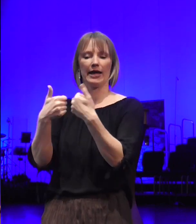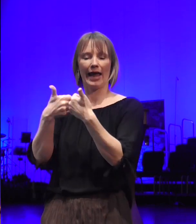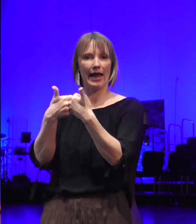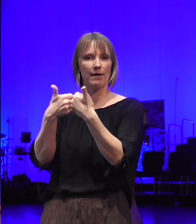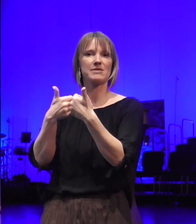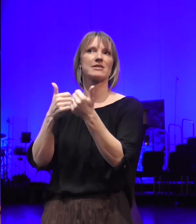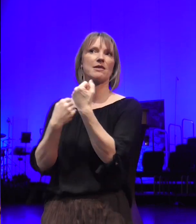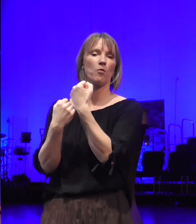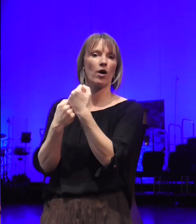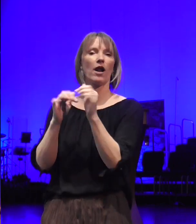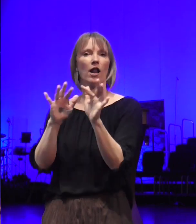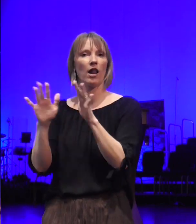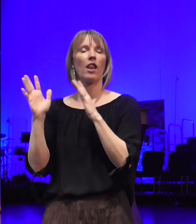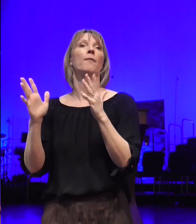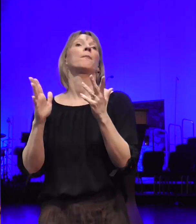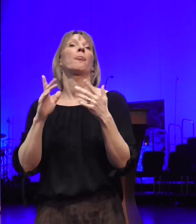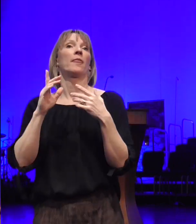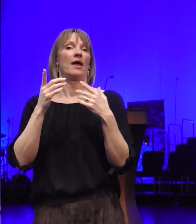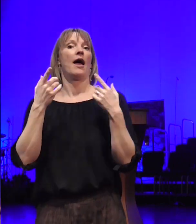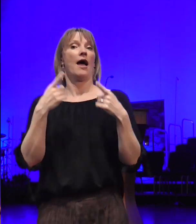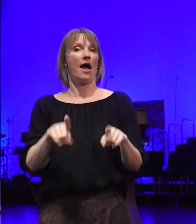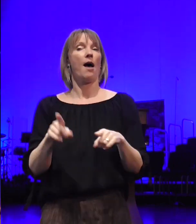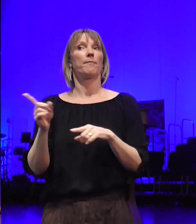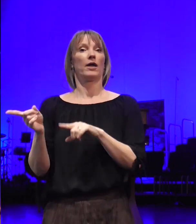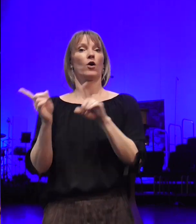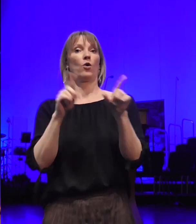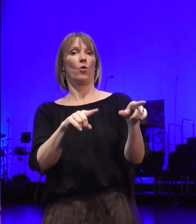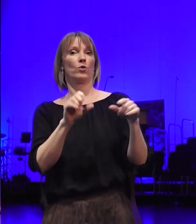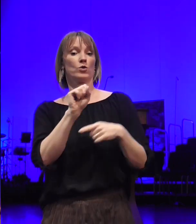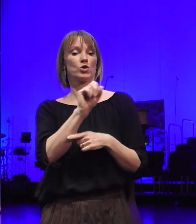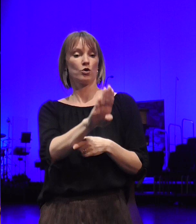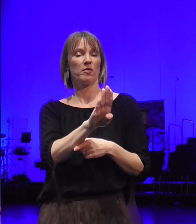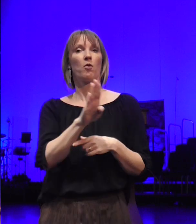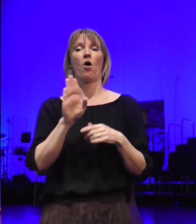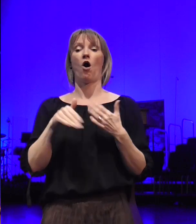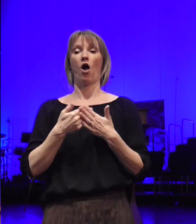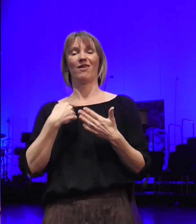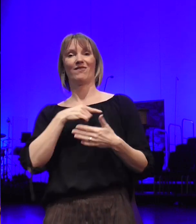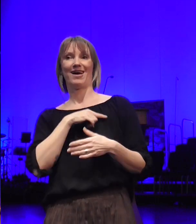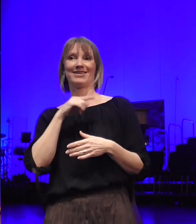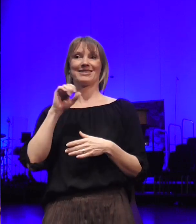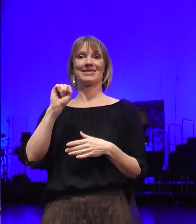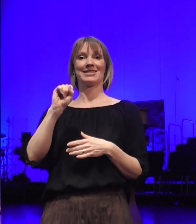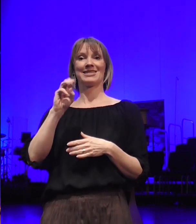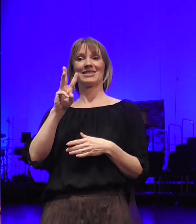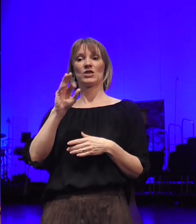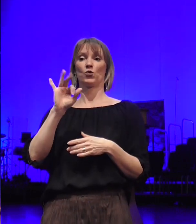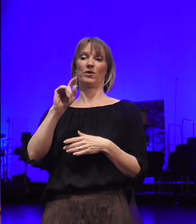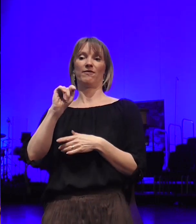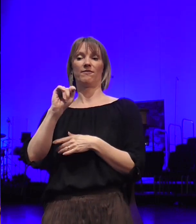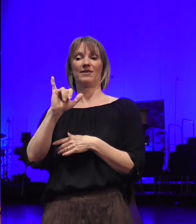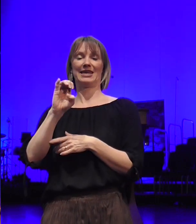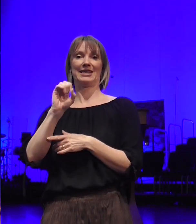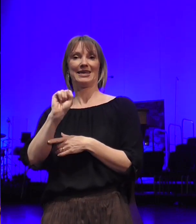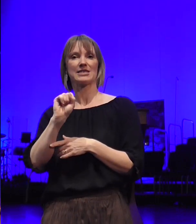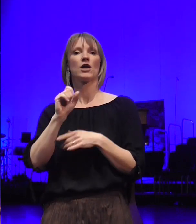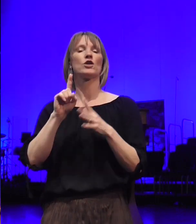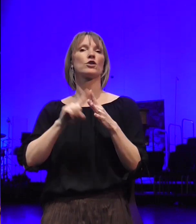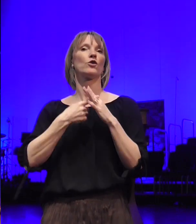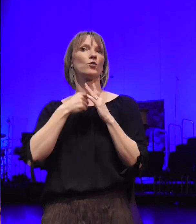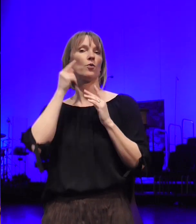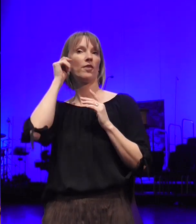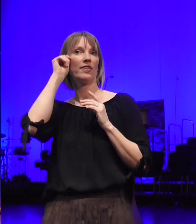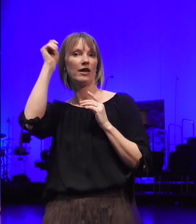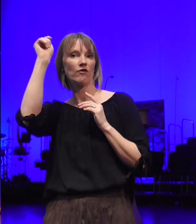became clear that the Chiefs are going to the Super Bowl, all the Swifties who are Taylor's fans began theorizing how